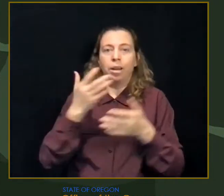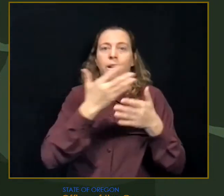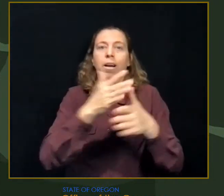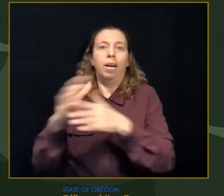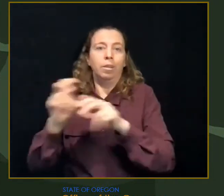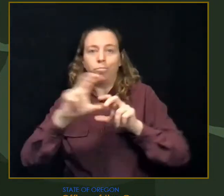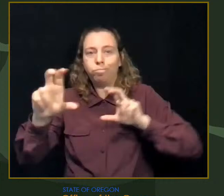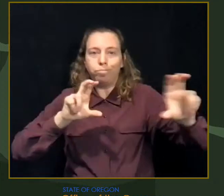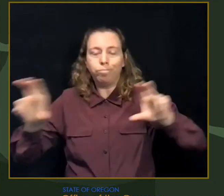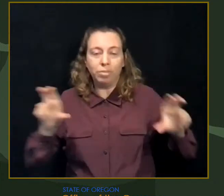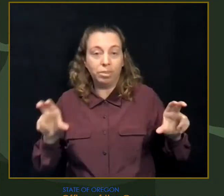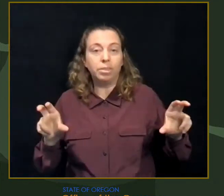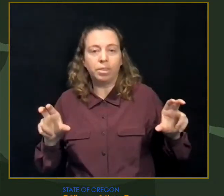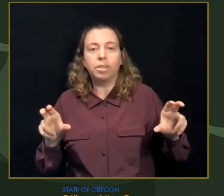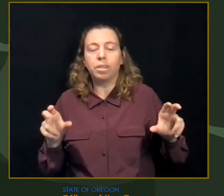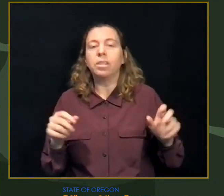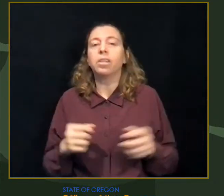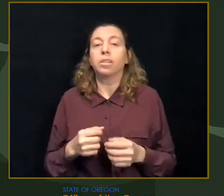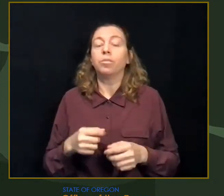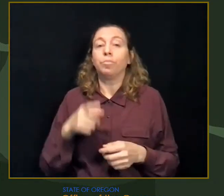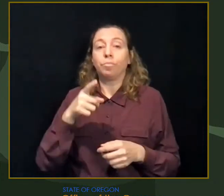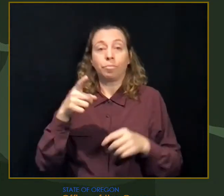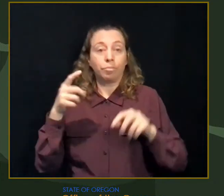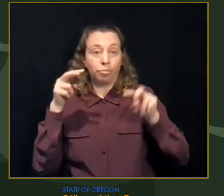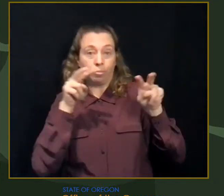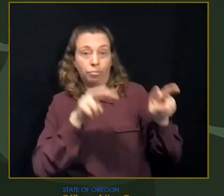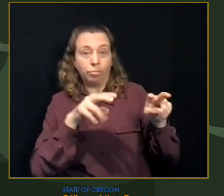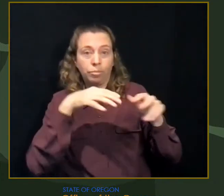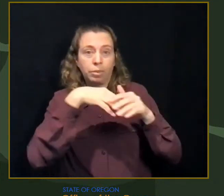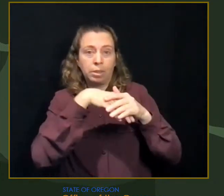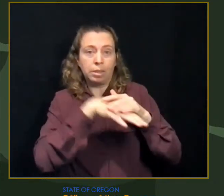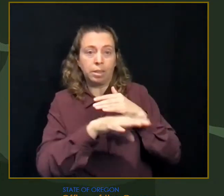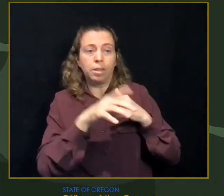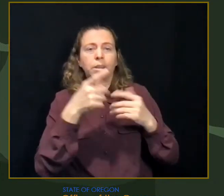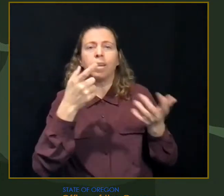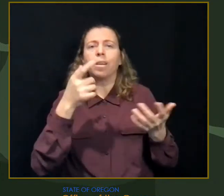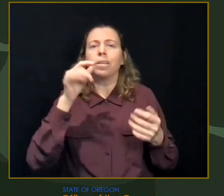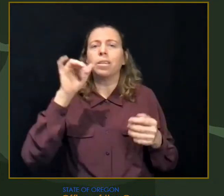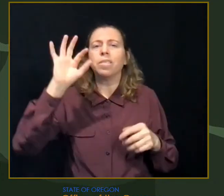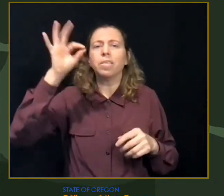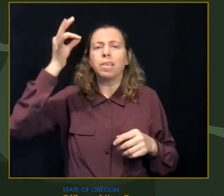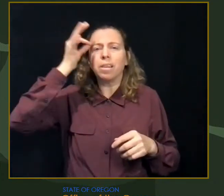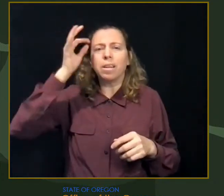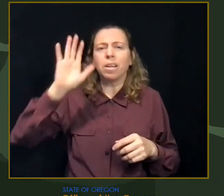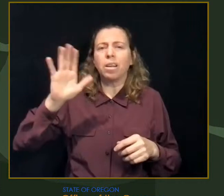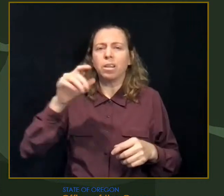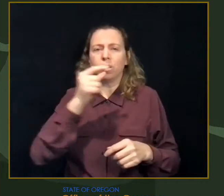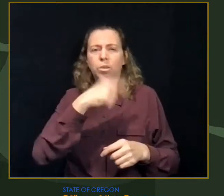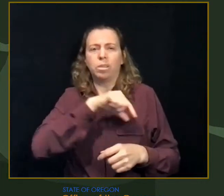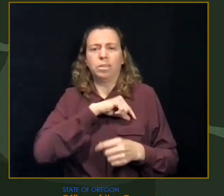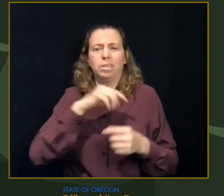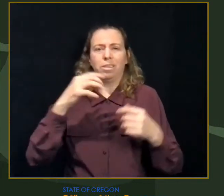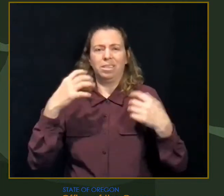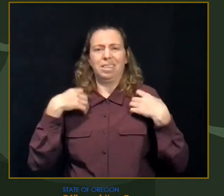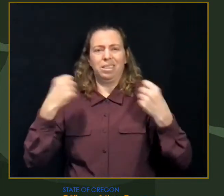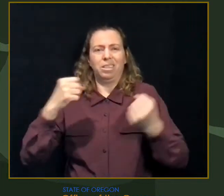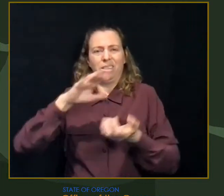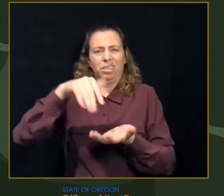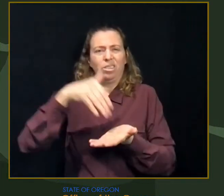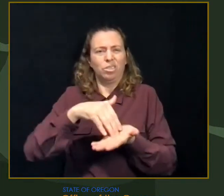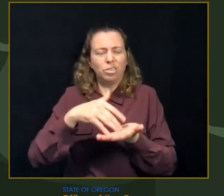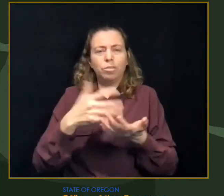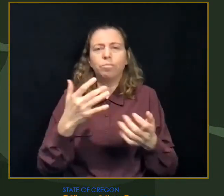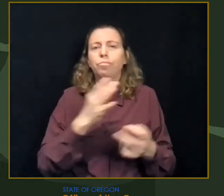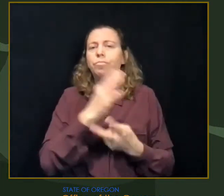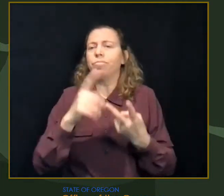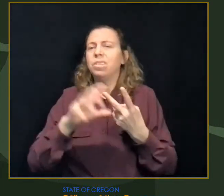access within outpatient settings like federally qualified health centers, as well as other clinics serving particular